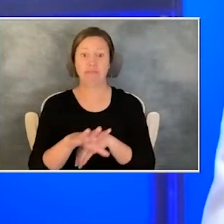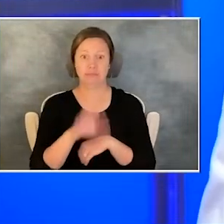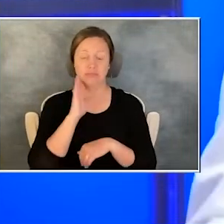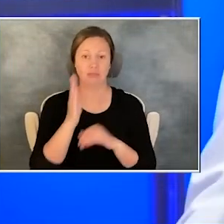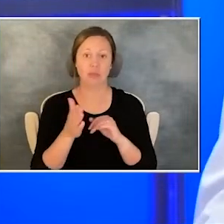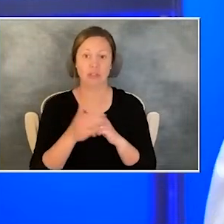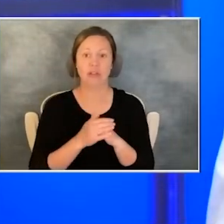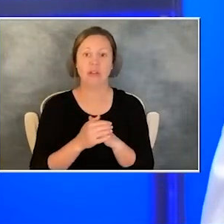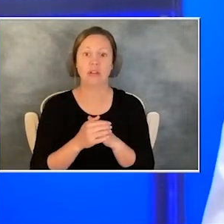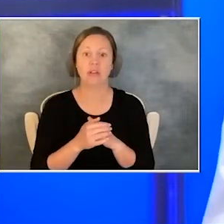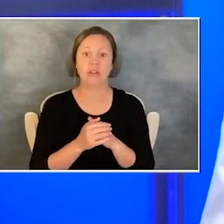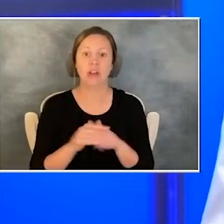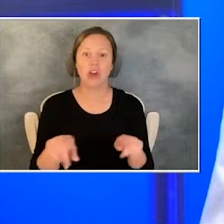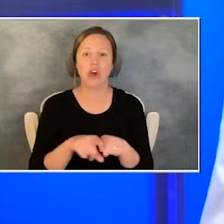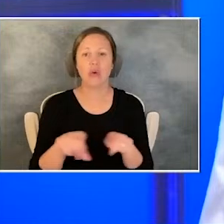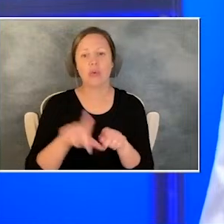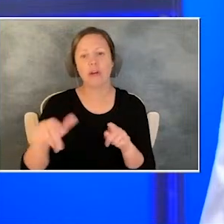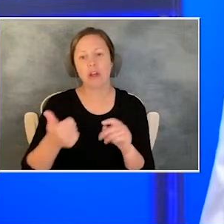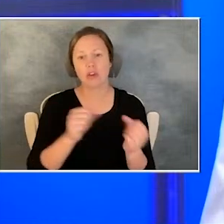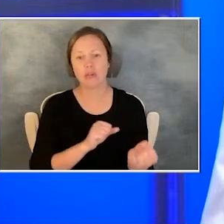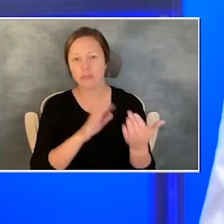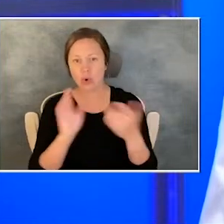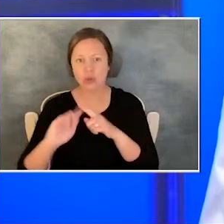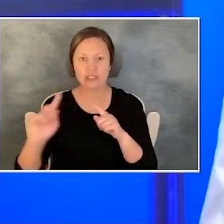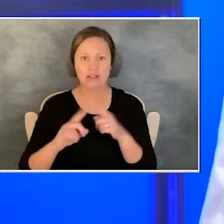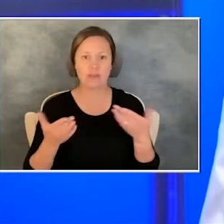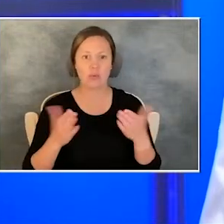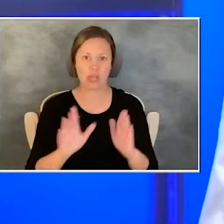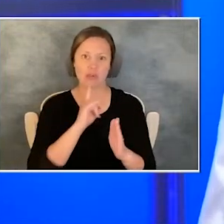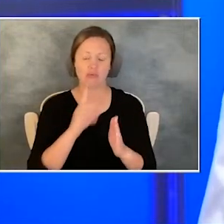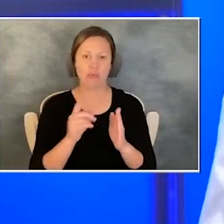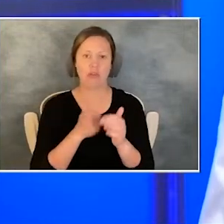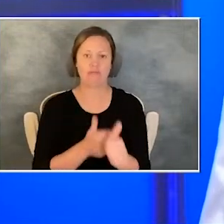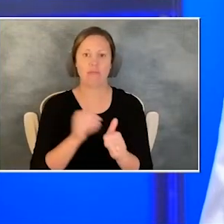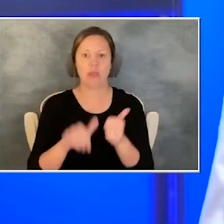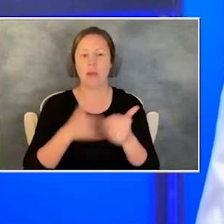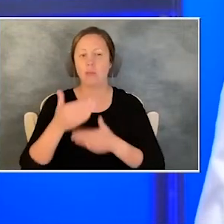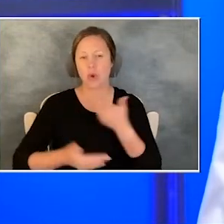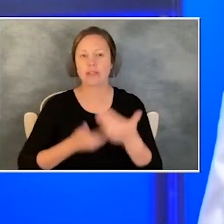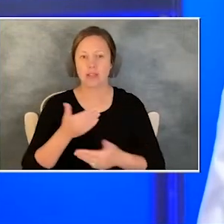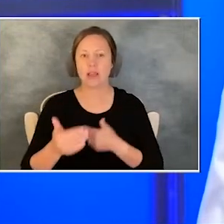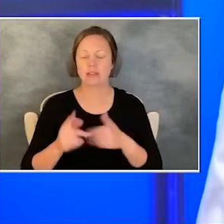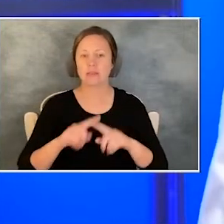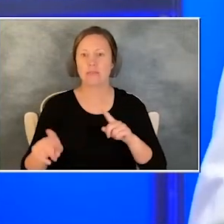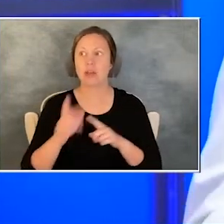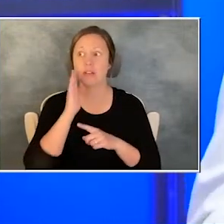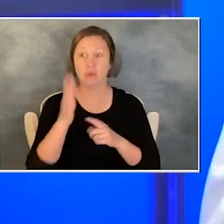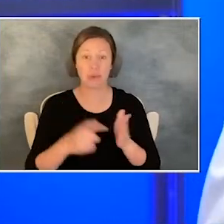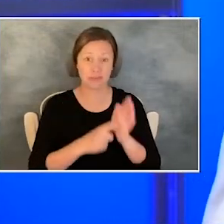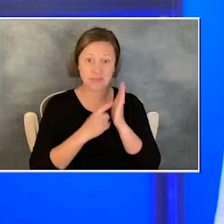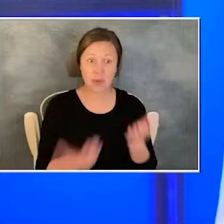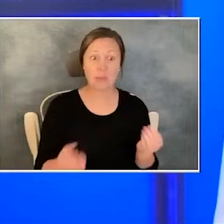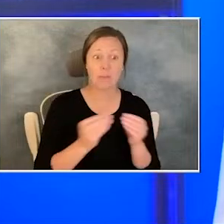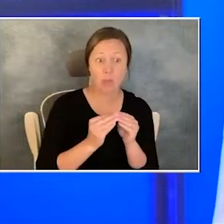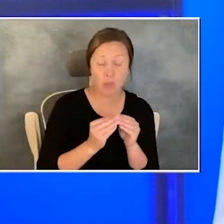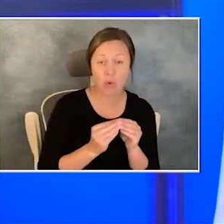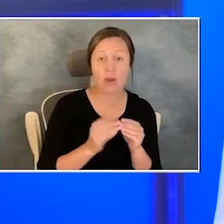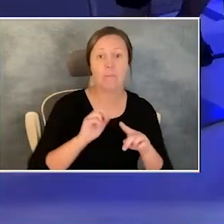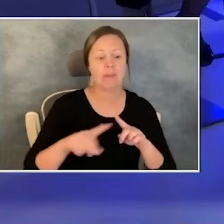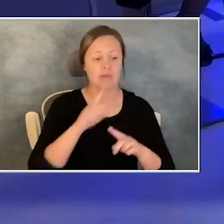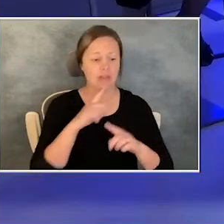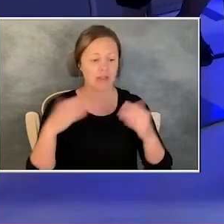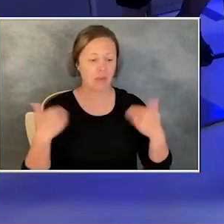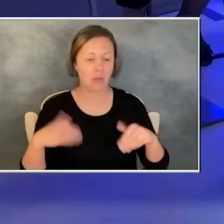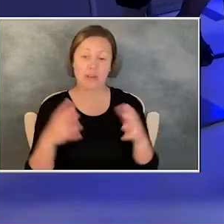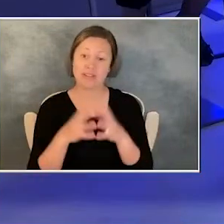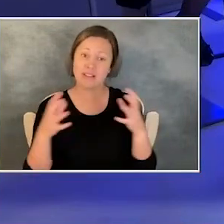other approaches and other ways to go after this process. So it's going to take more, but it's a big step forward.